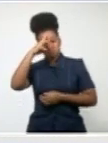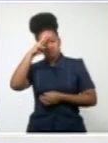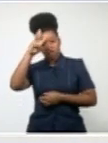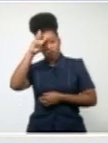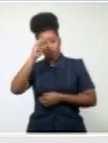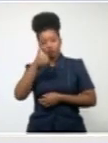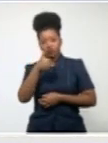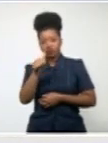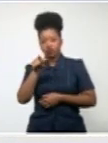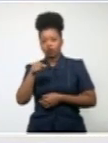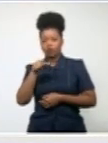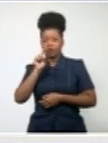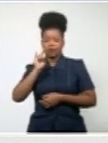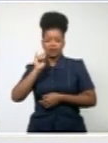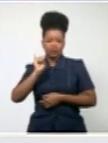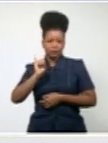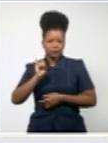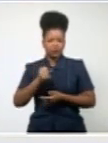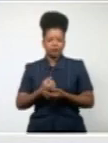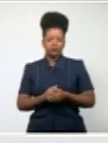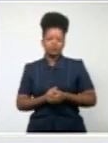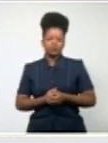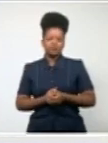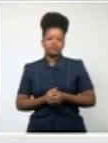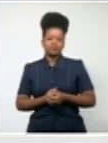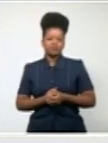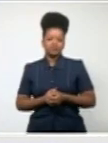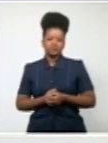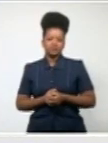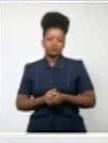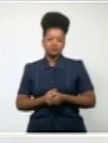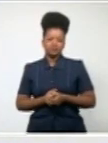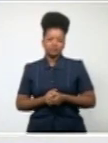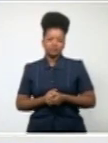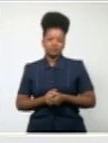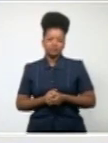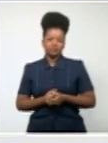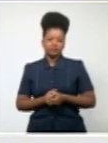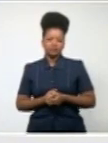We have Mexico with a rate of 10.91, Ecuador with a rate of